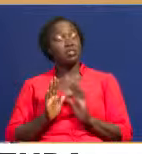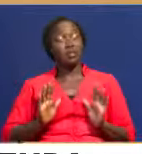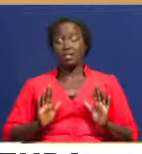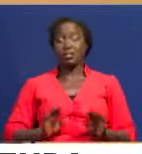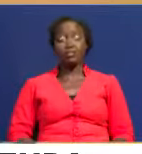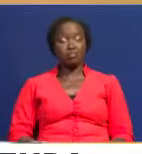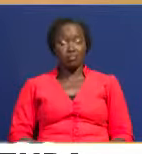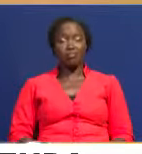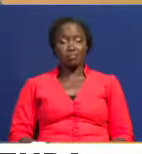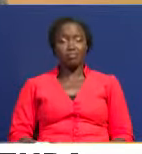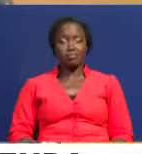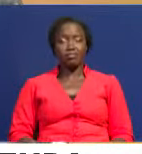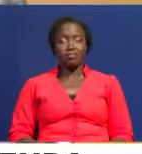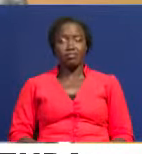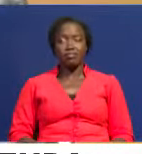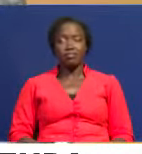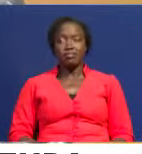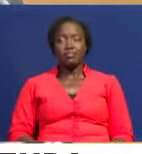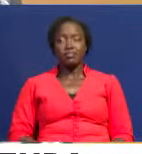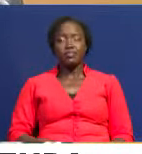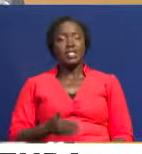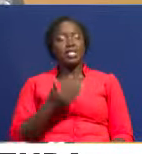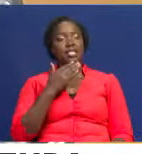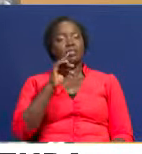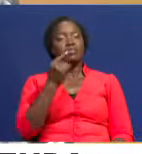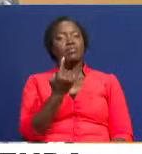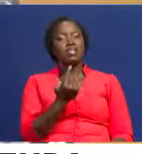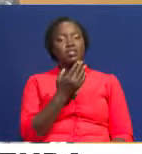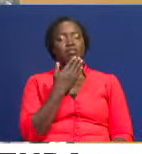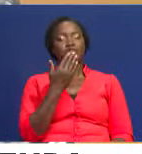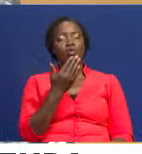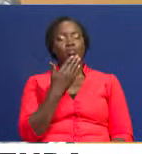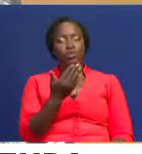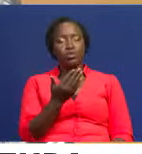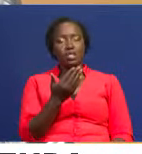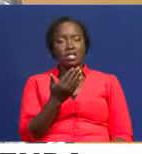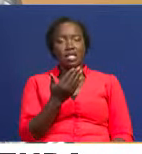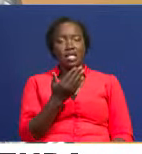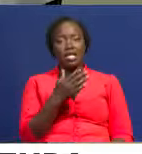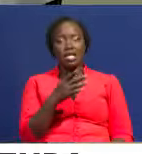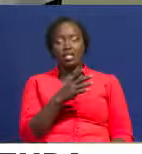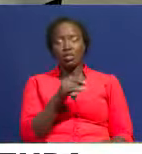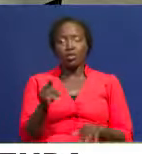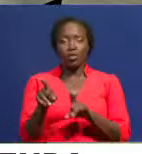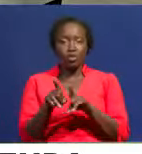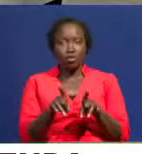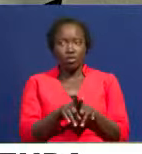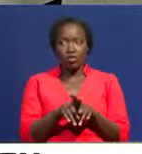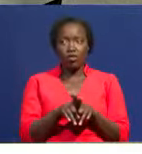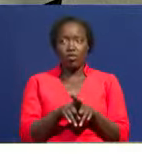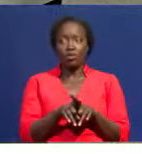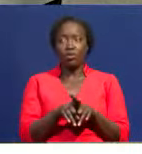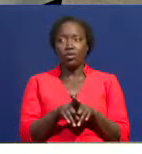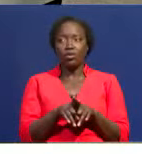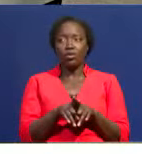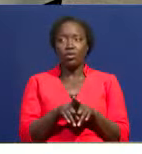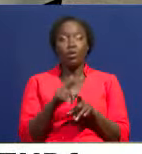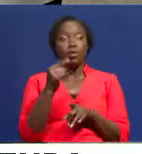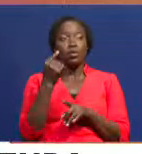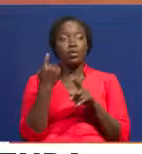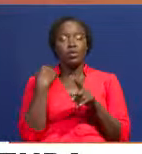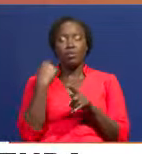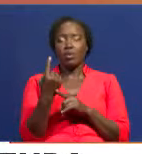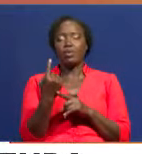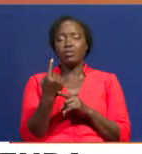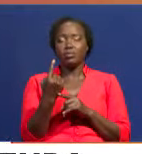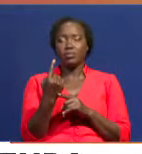Yes. Mm-hmm. That's all. Yes, thank you, first of all, for the opportunity. And I'll only address two issues as my parting shot. One is